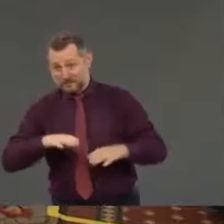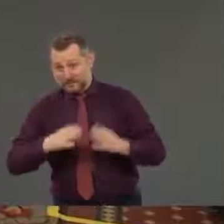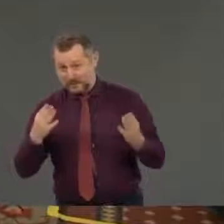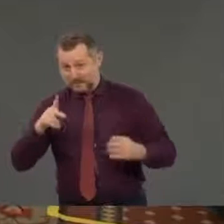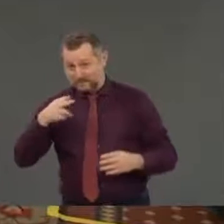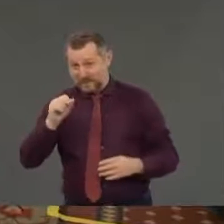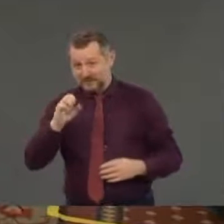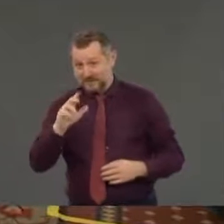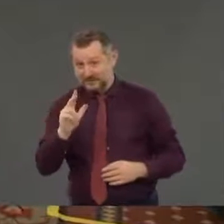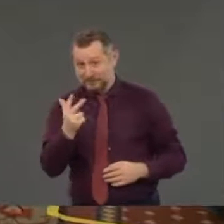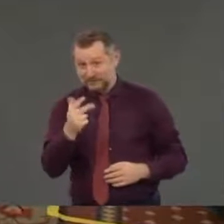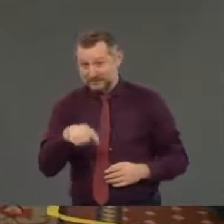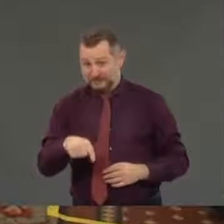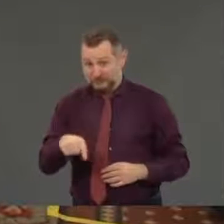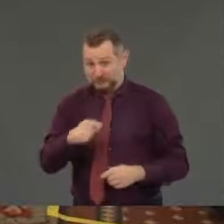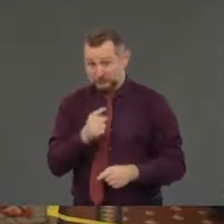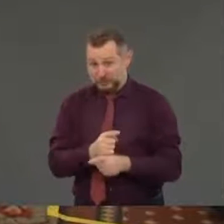week.